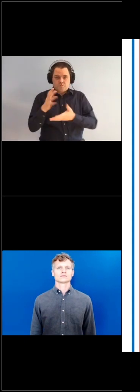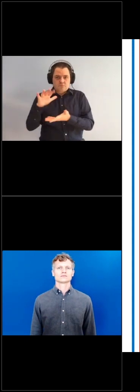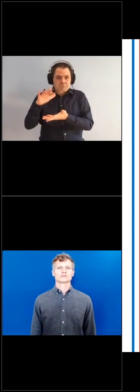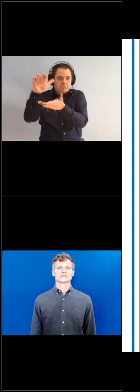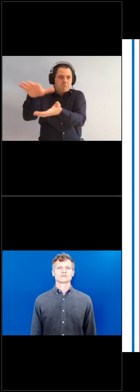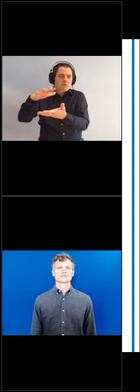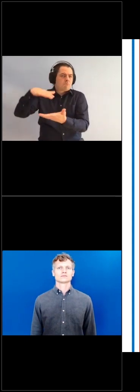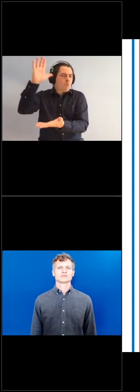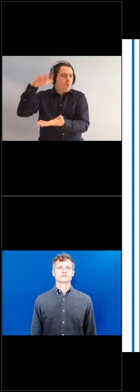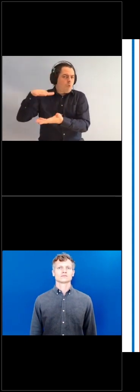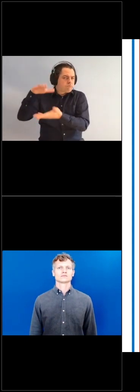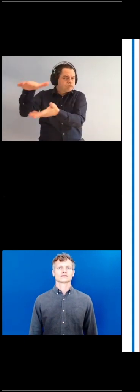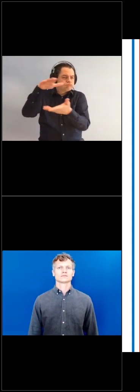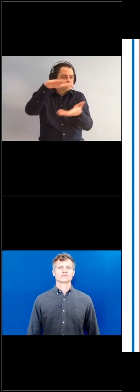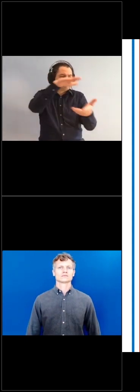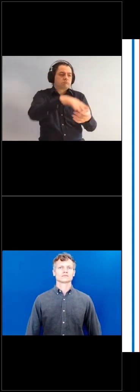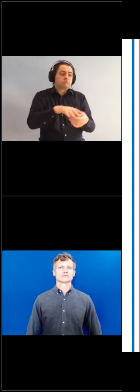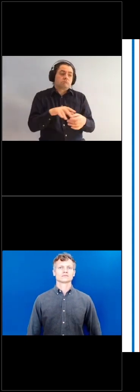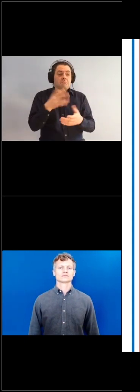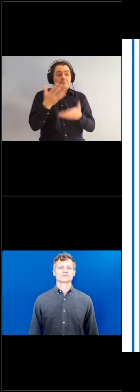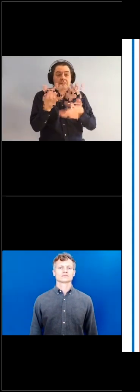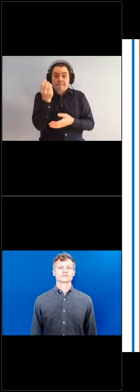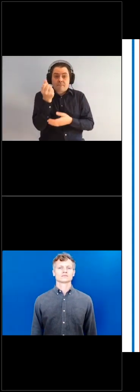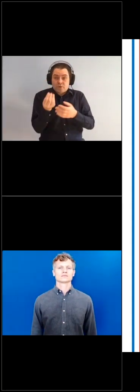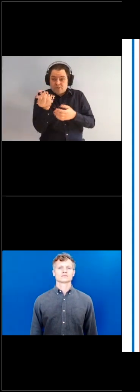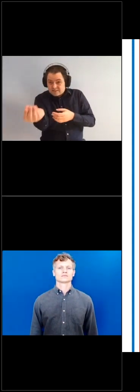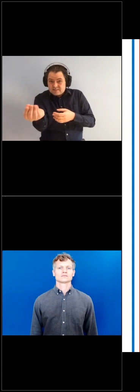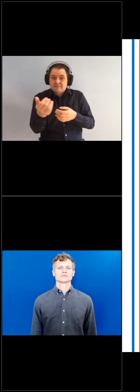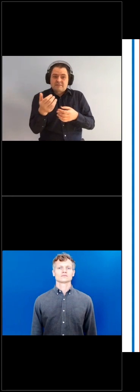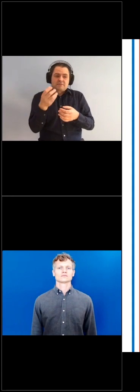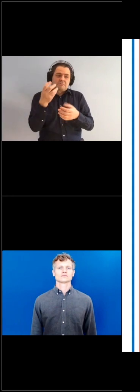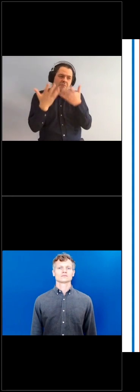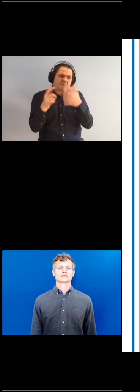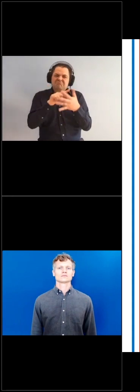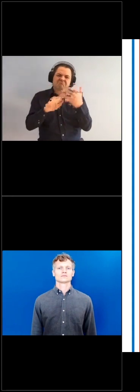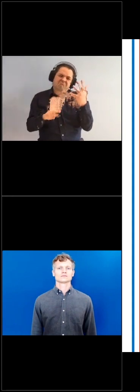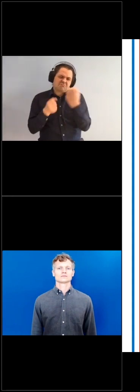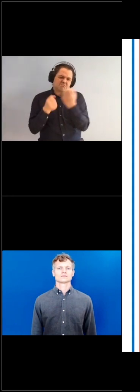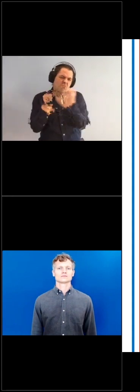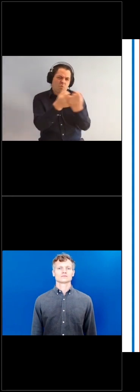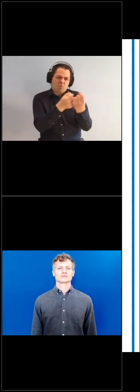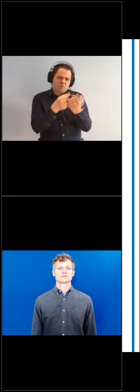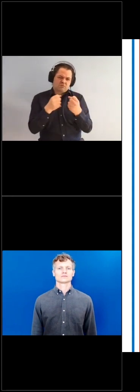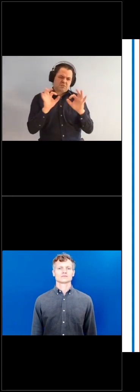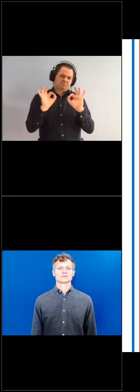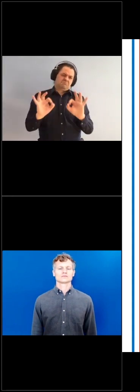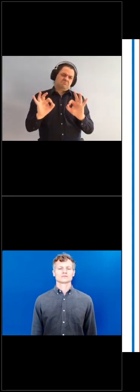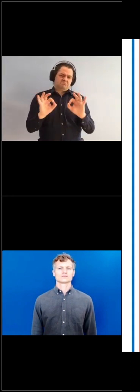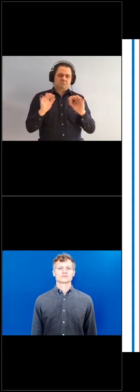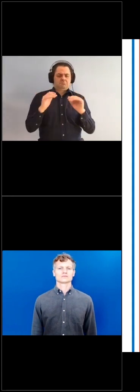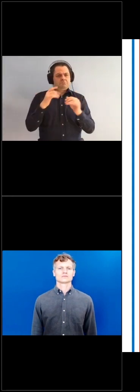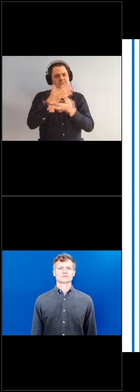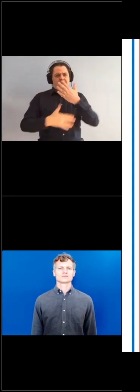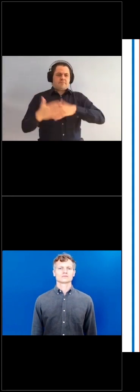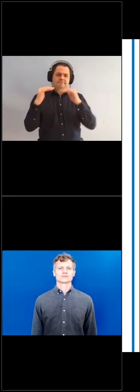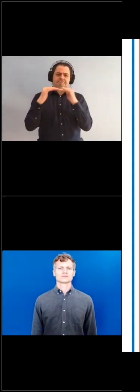their critical health or protection referrals. So finally, before going to some of the questions